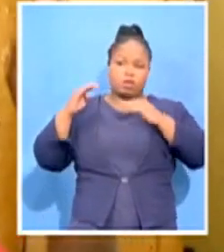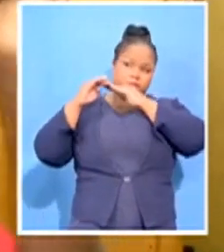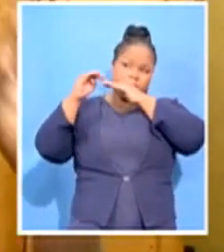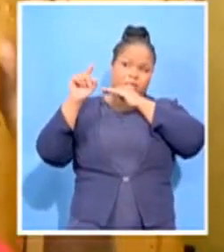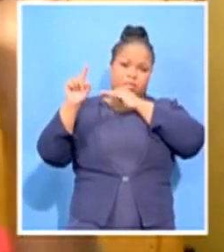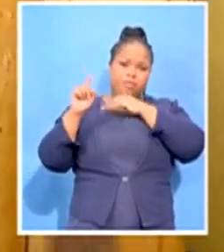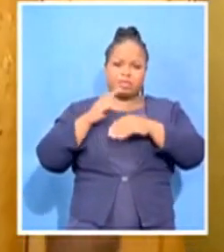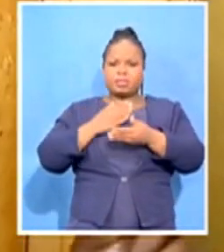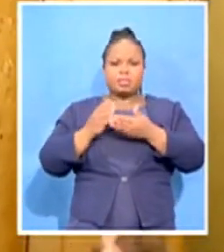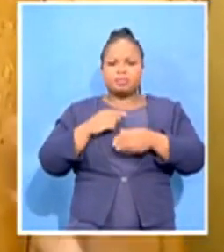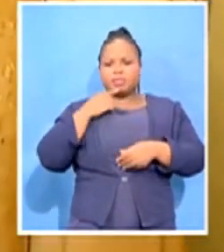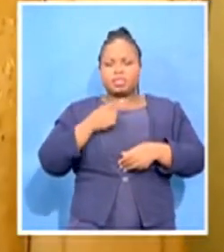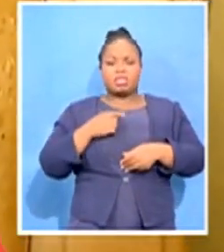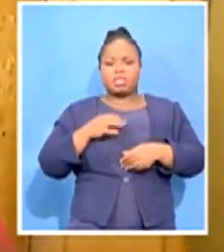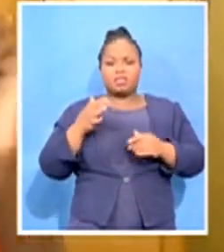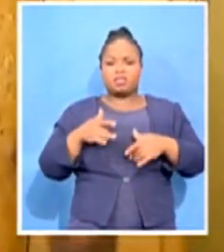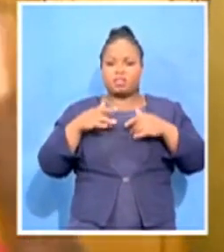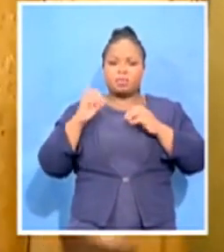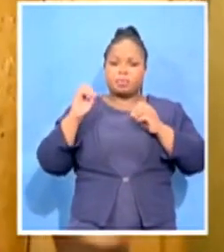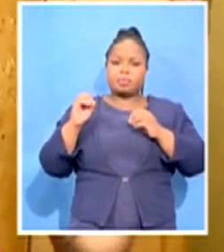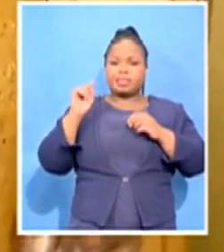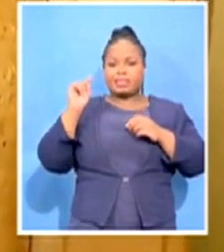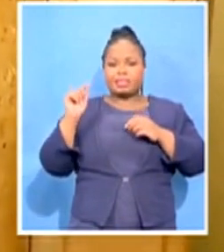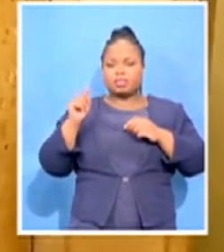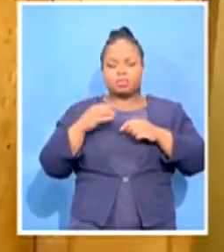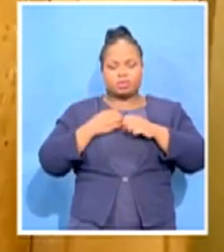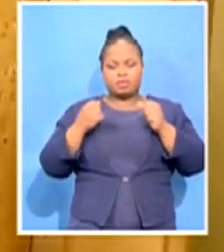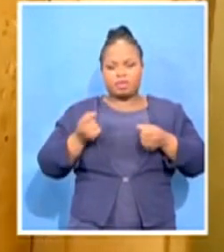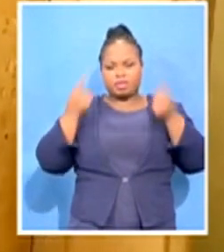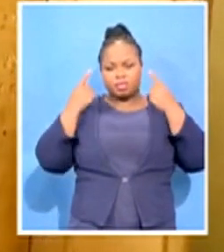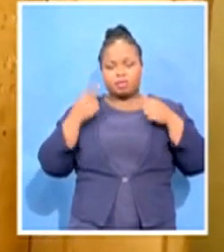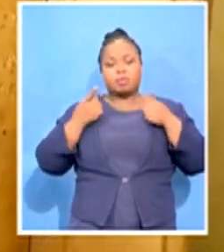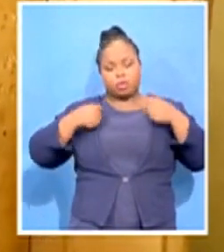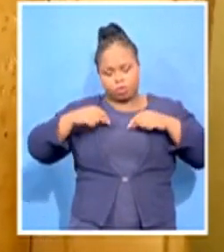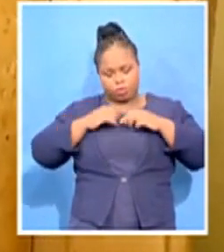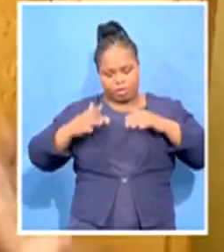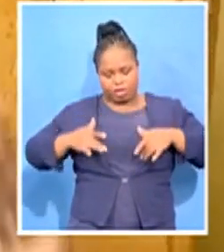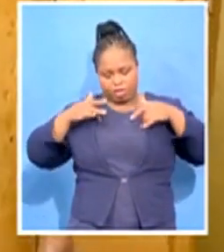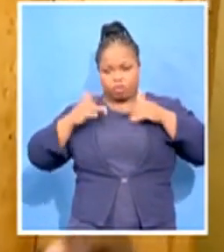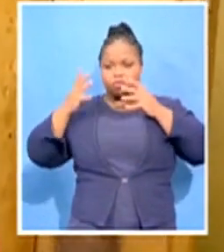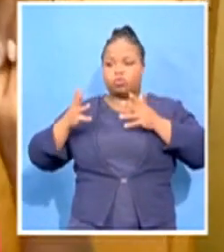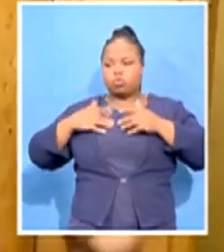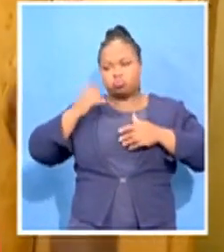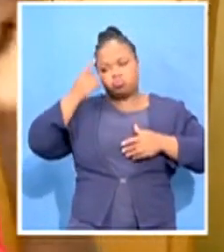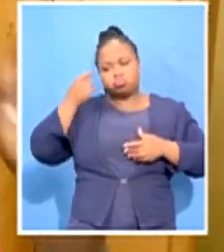we do understand. I